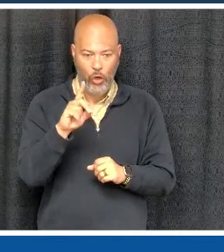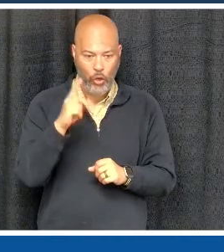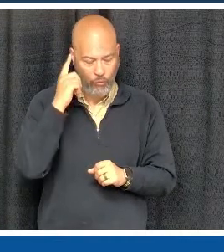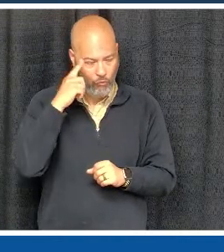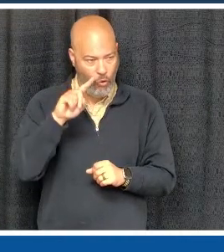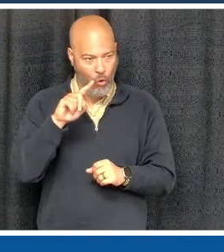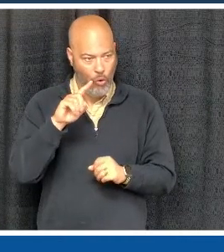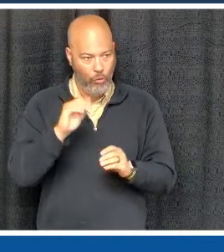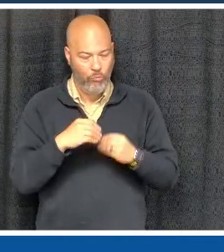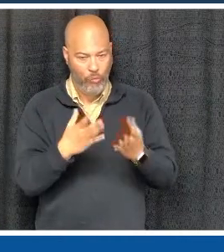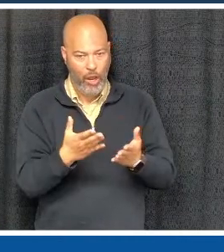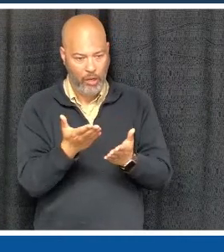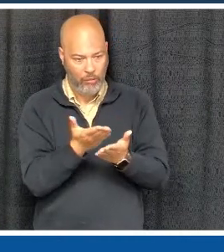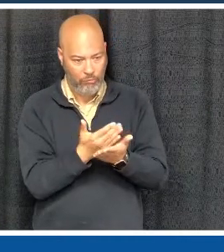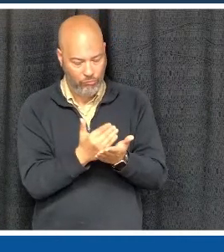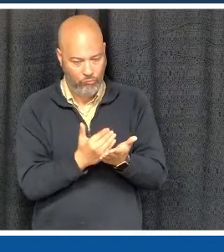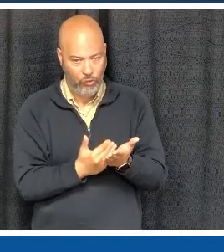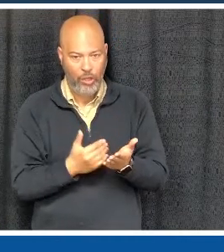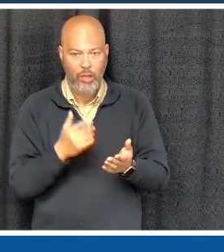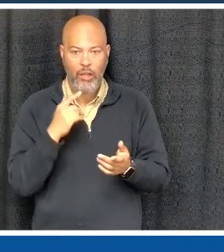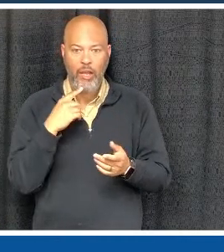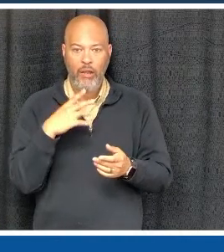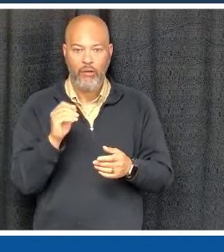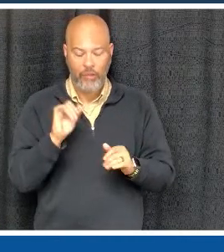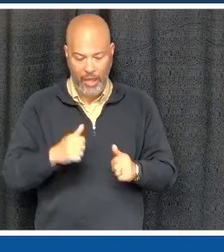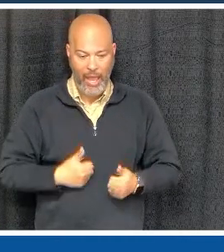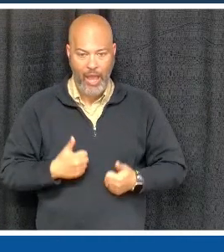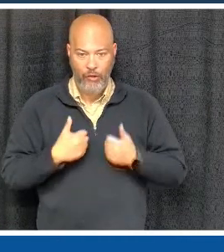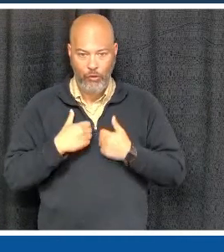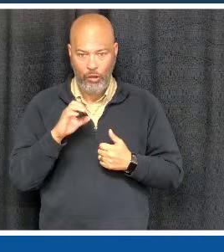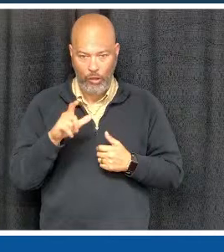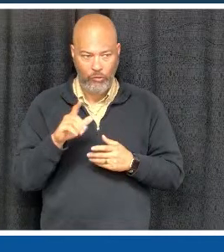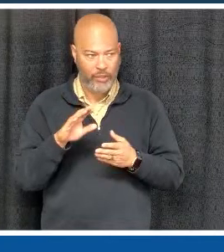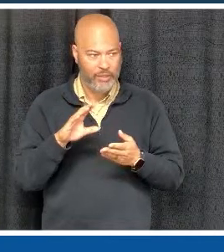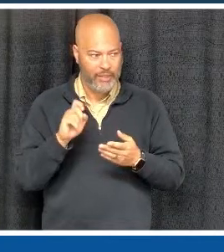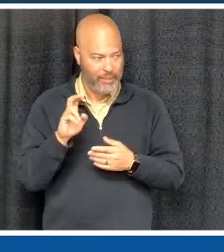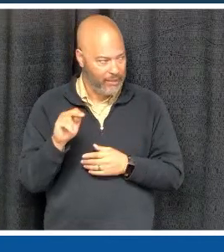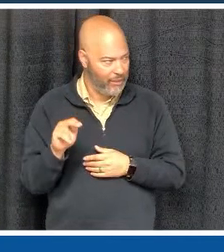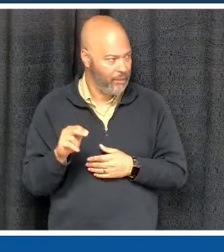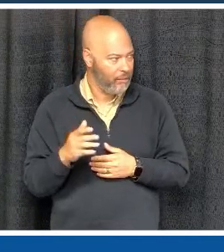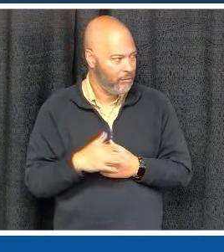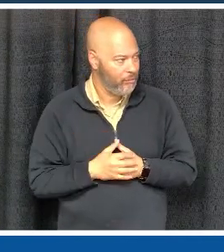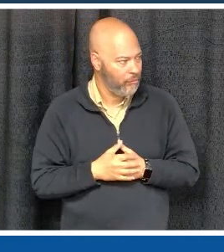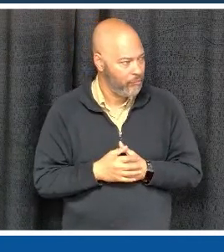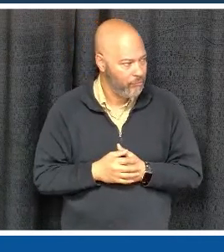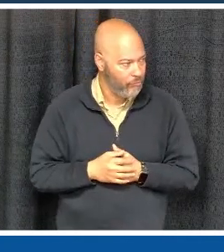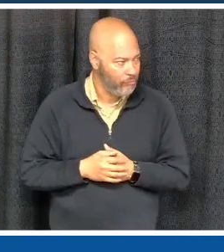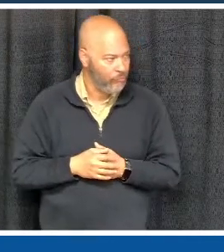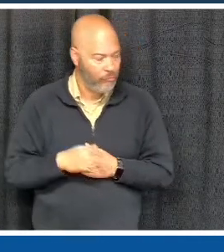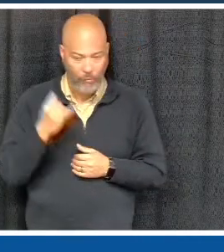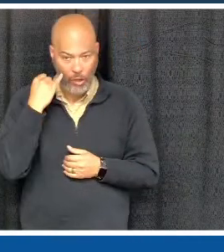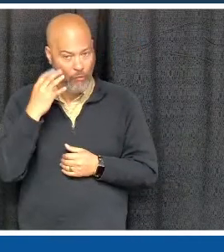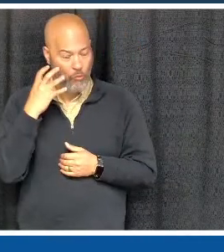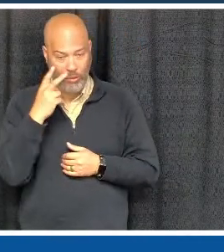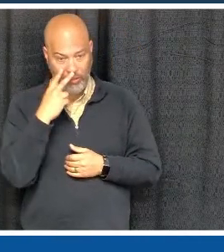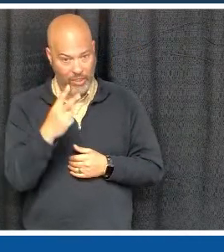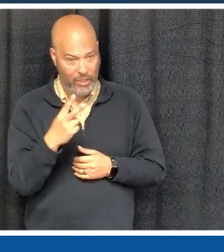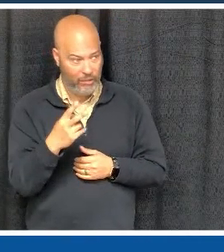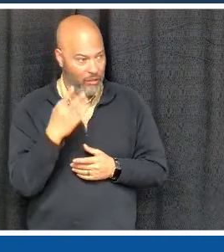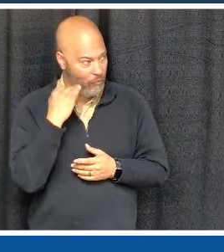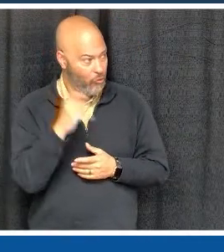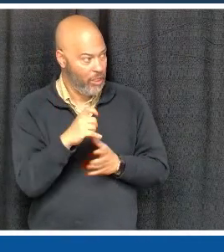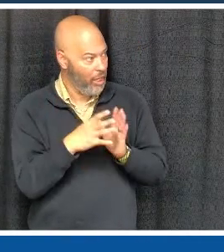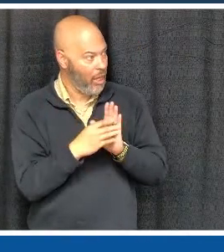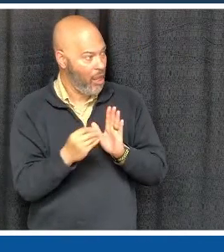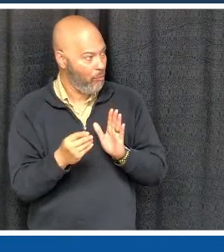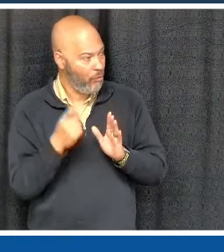criteria provided below. The search criteria was the address, Clarksville, Tennessee. I don't know if you guys want to see this or need a copy